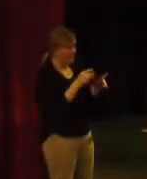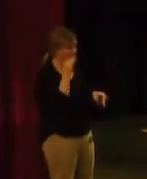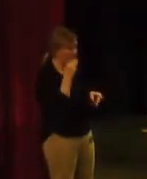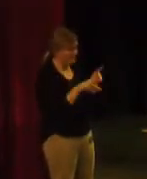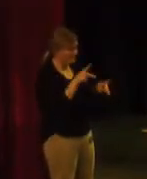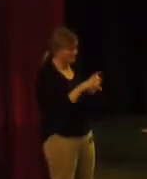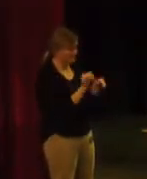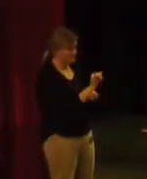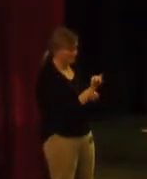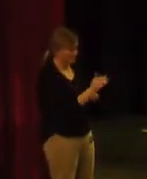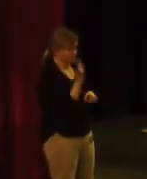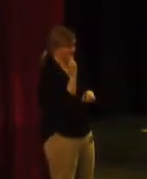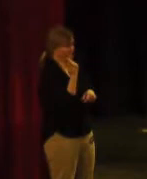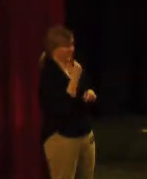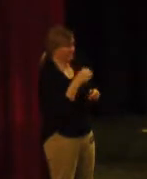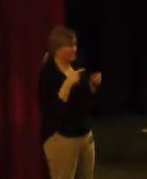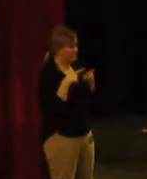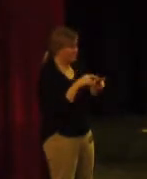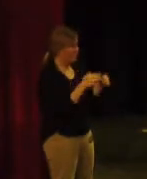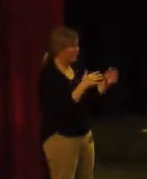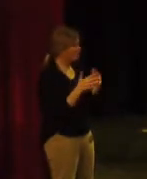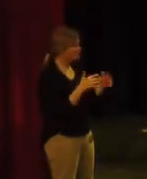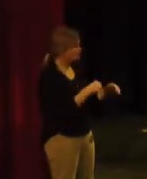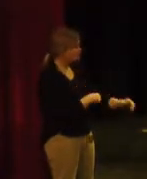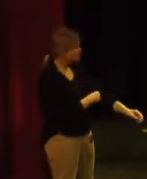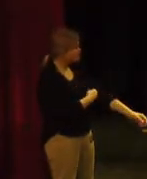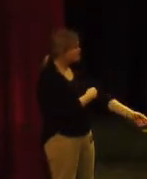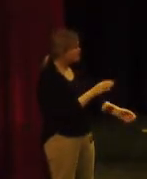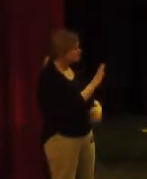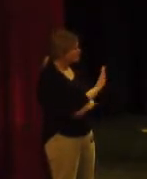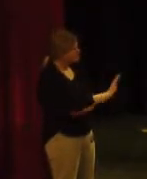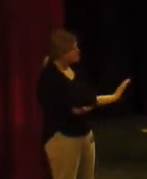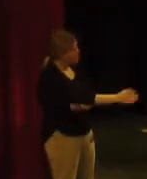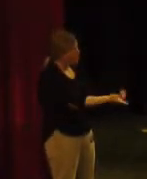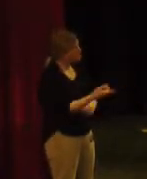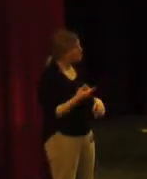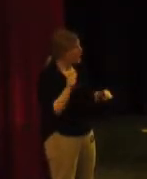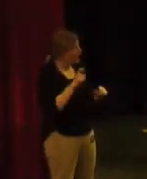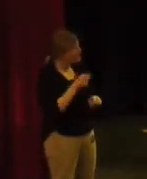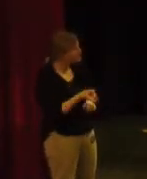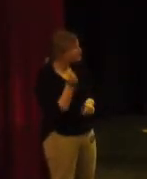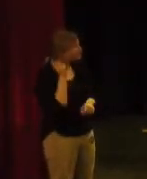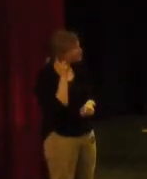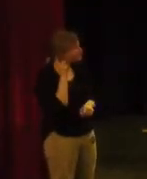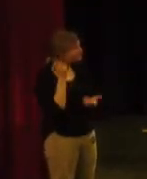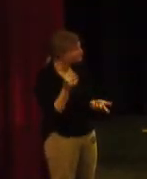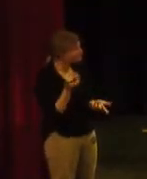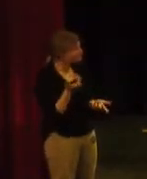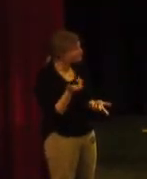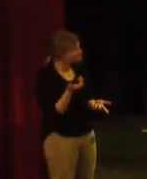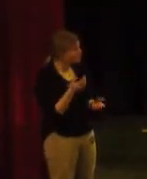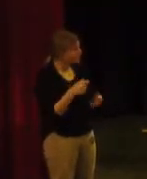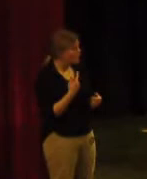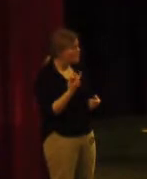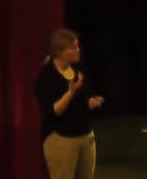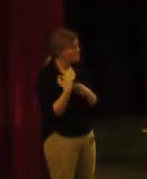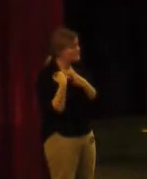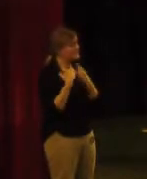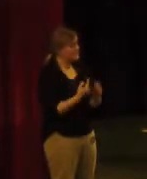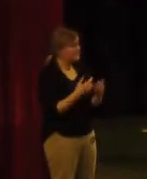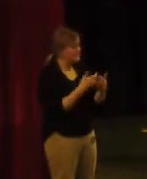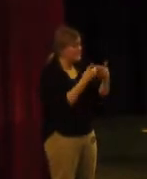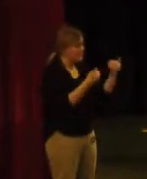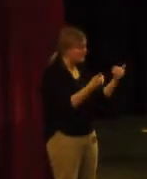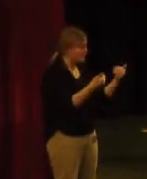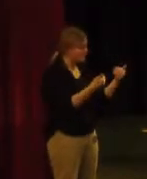So that sort of always has resonated in the background. In other words, the fact that we've been separated. There are kin that